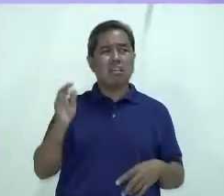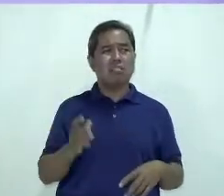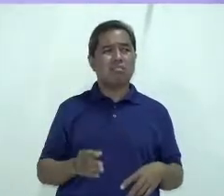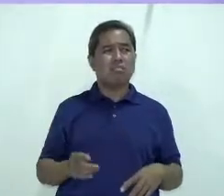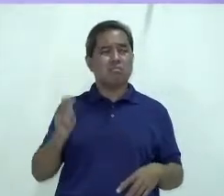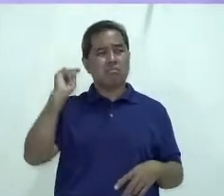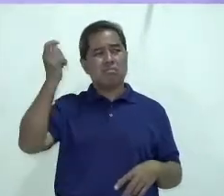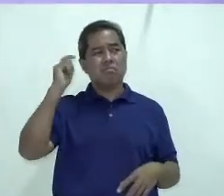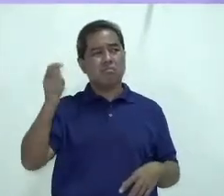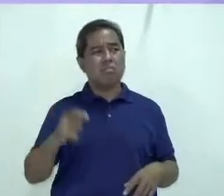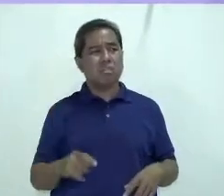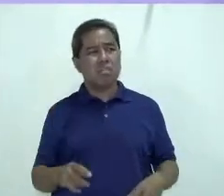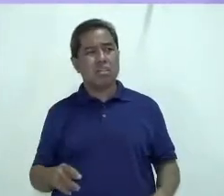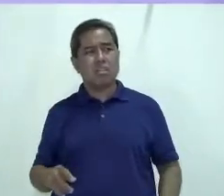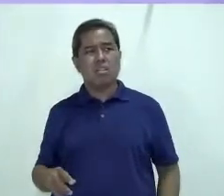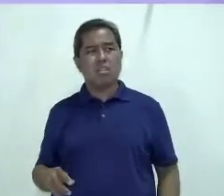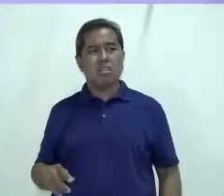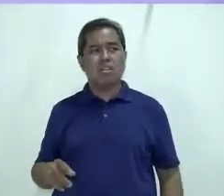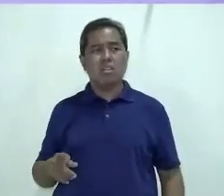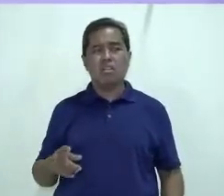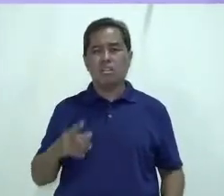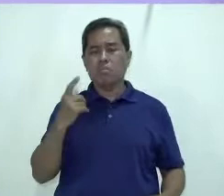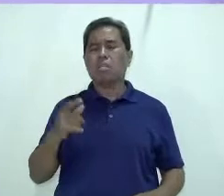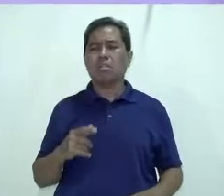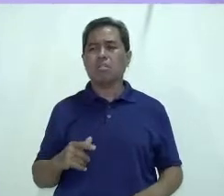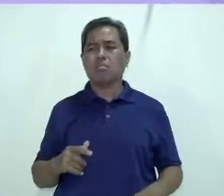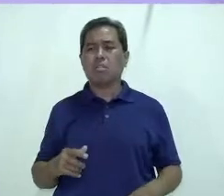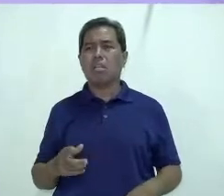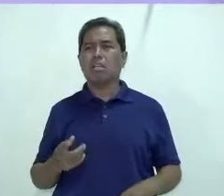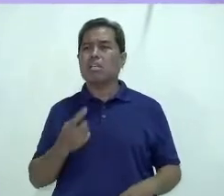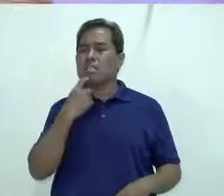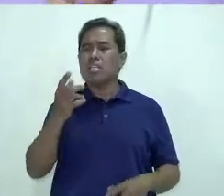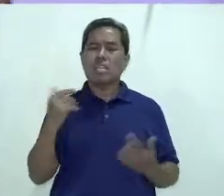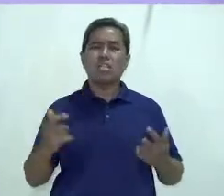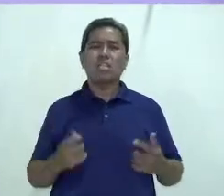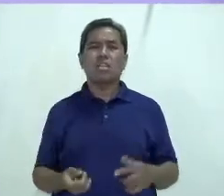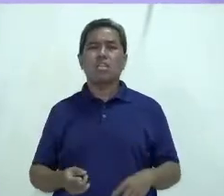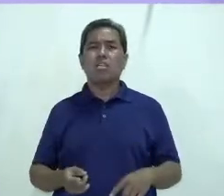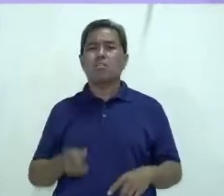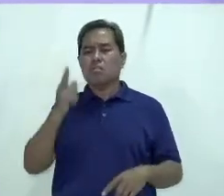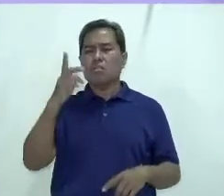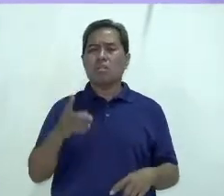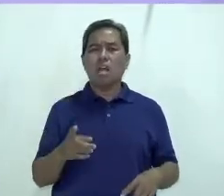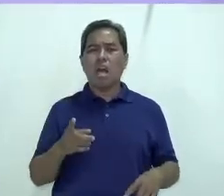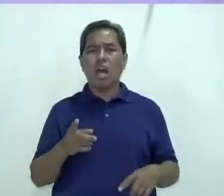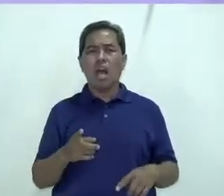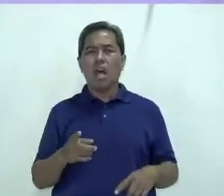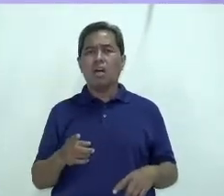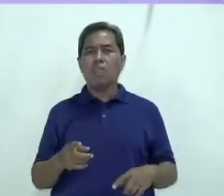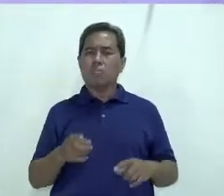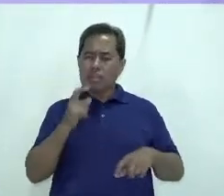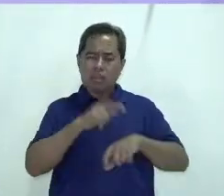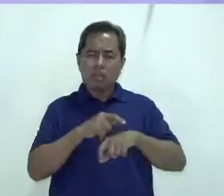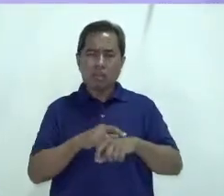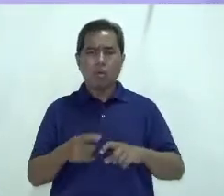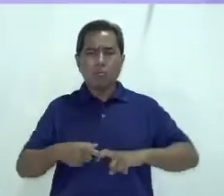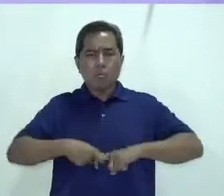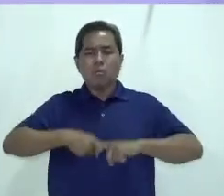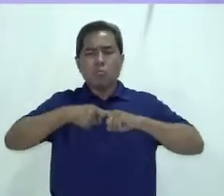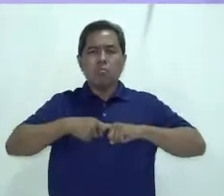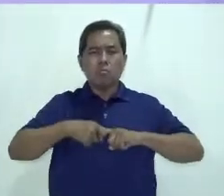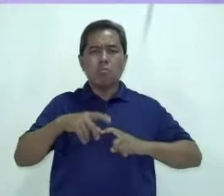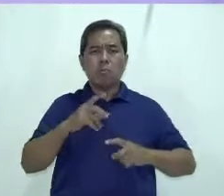pause, to spend time in God's presence. And God shifted these